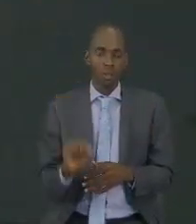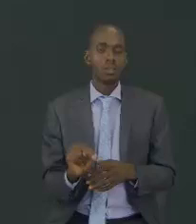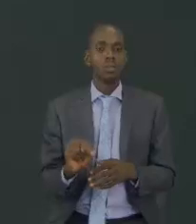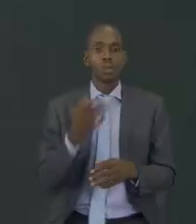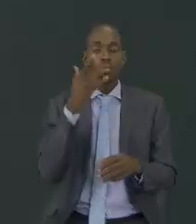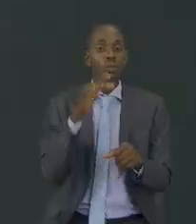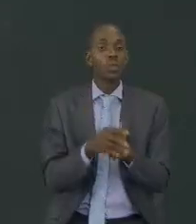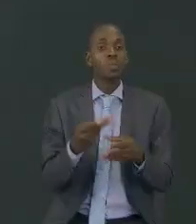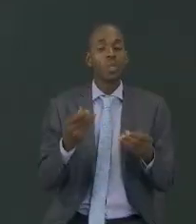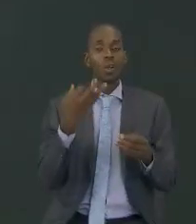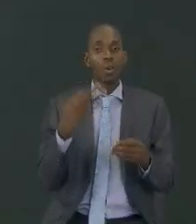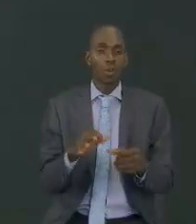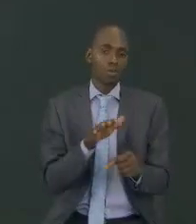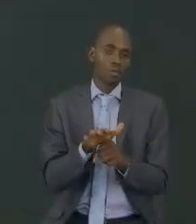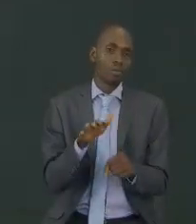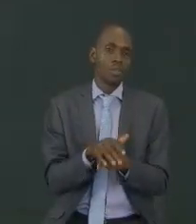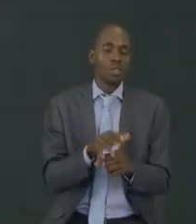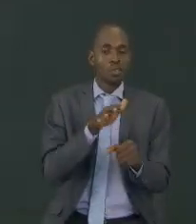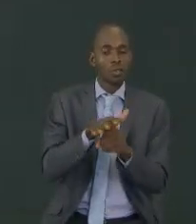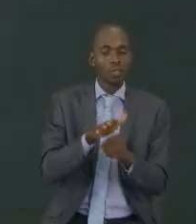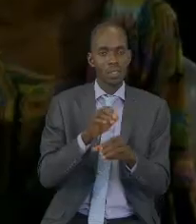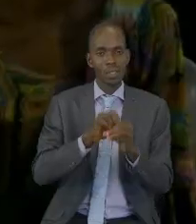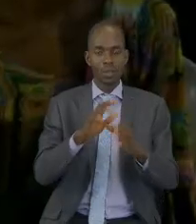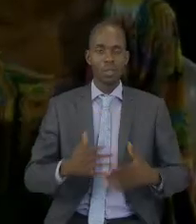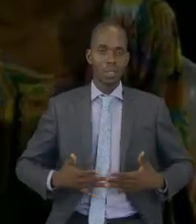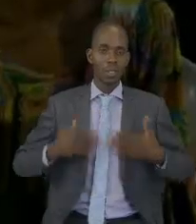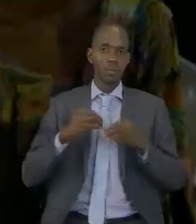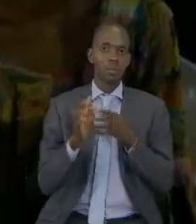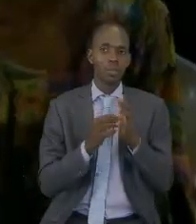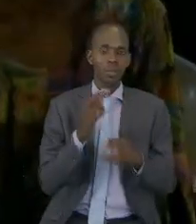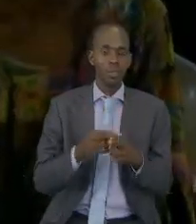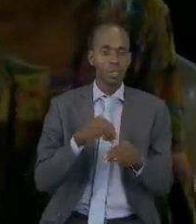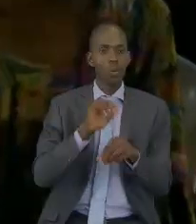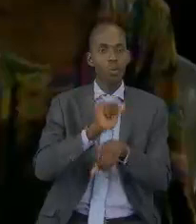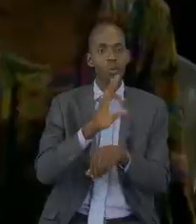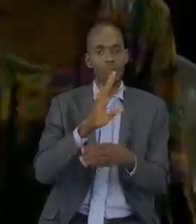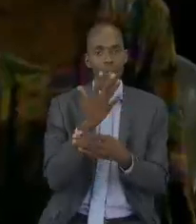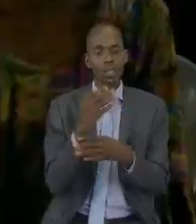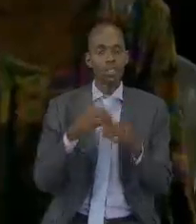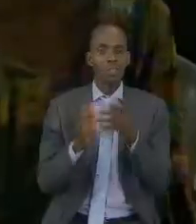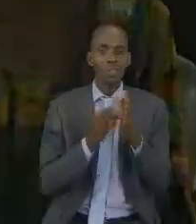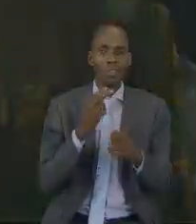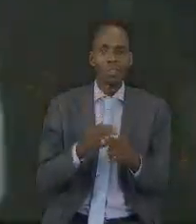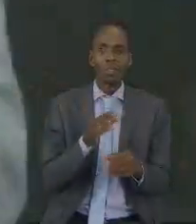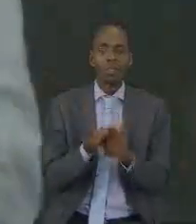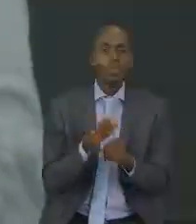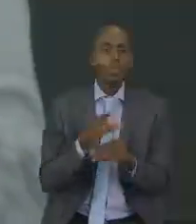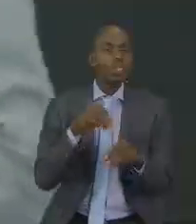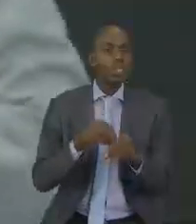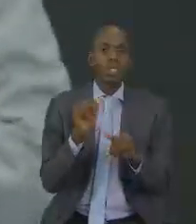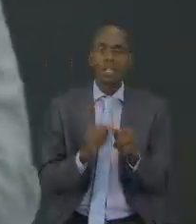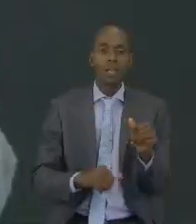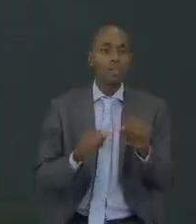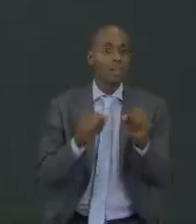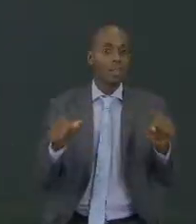sufficiency. Sufficiency in your life, in the work of your hand. Sufficiency in every